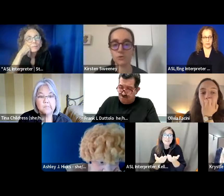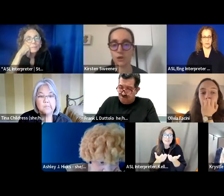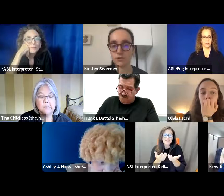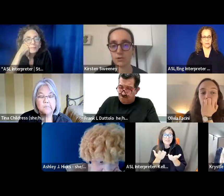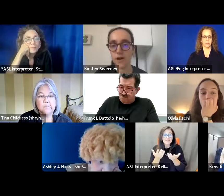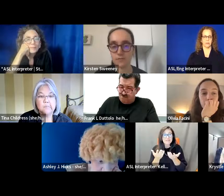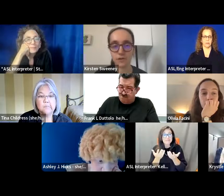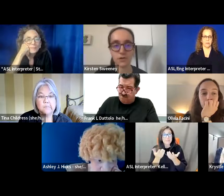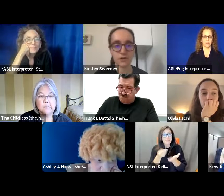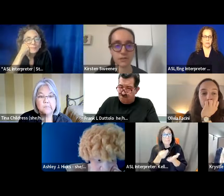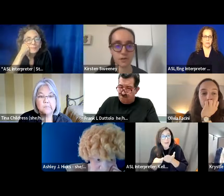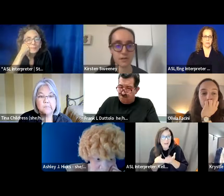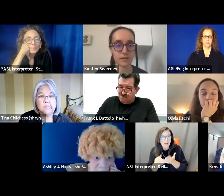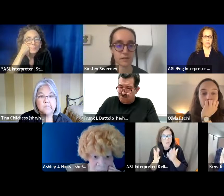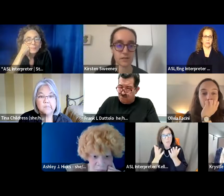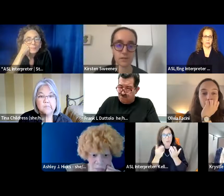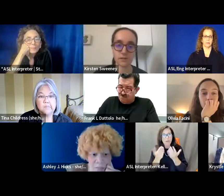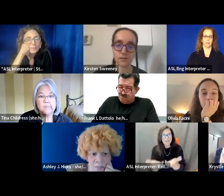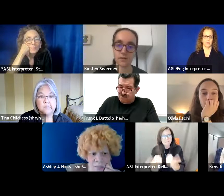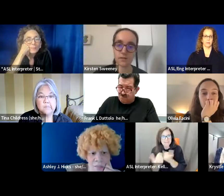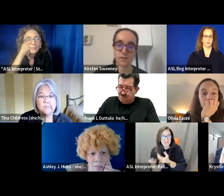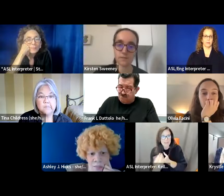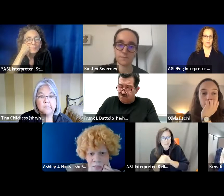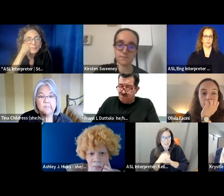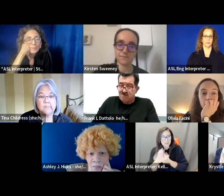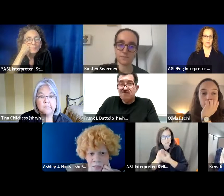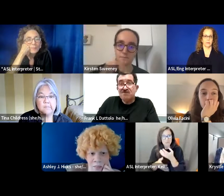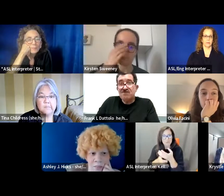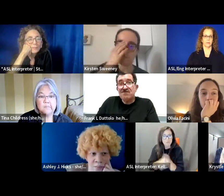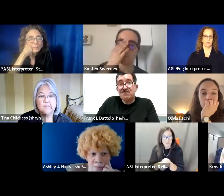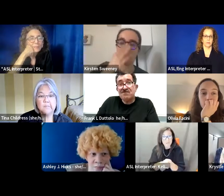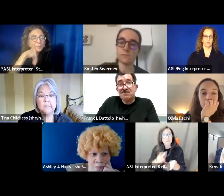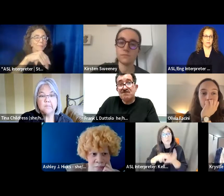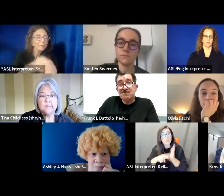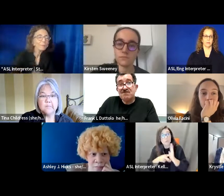where you'll have a good experience?